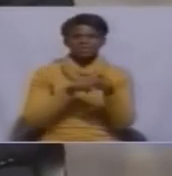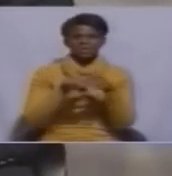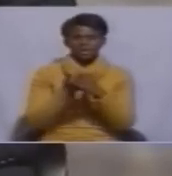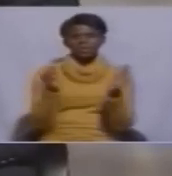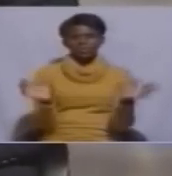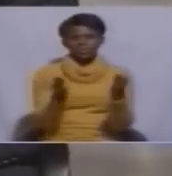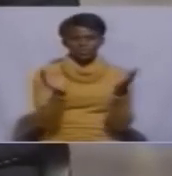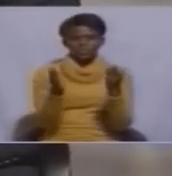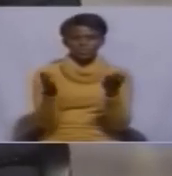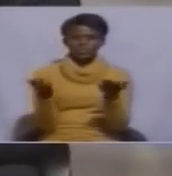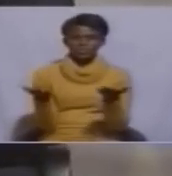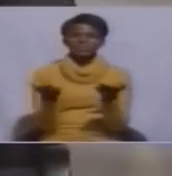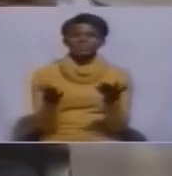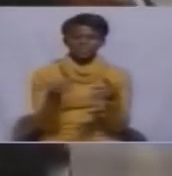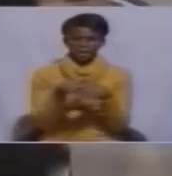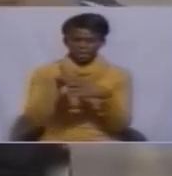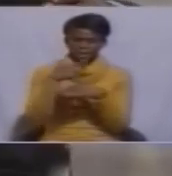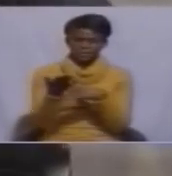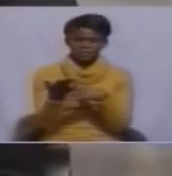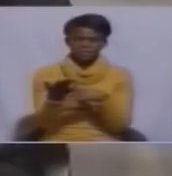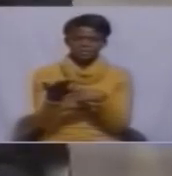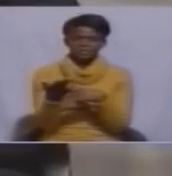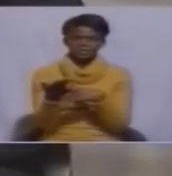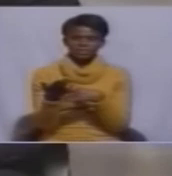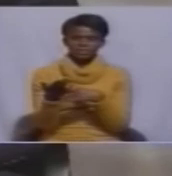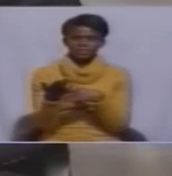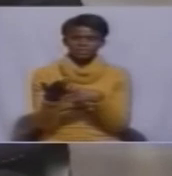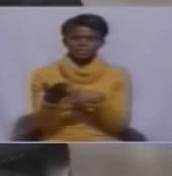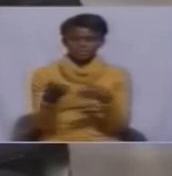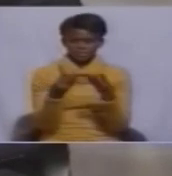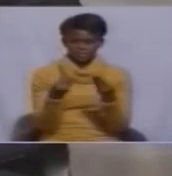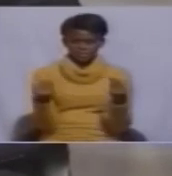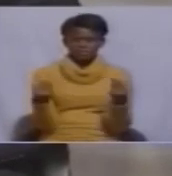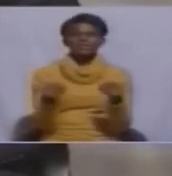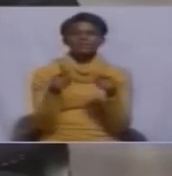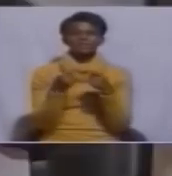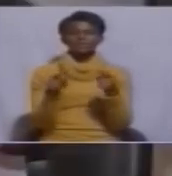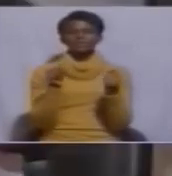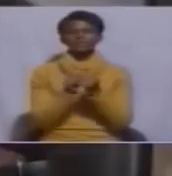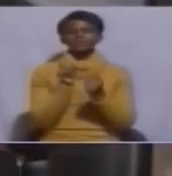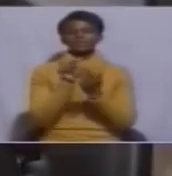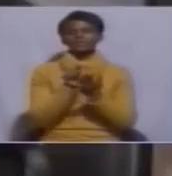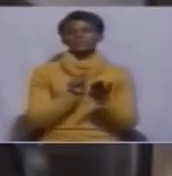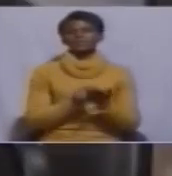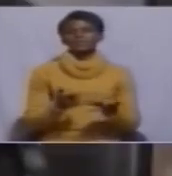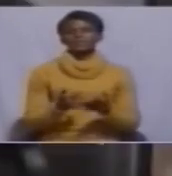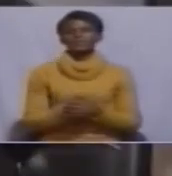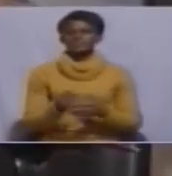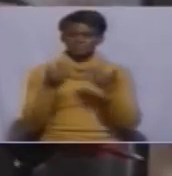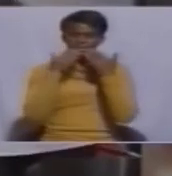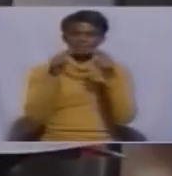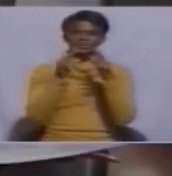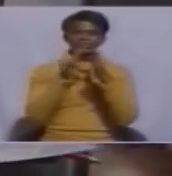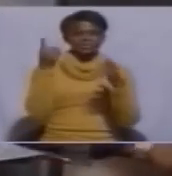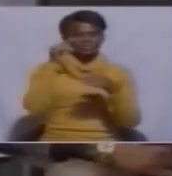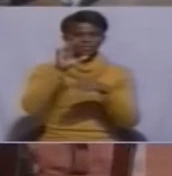into the dissolution. This is outside the dissolution which comes by operation of the law. Mr. Kalaluka, thank you so much for your